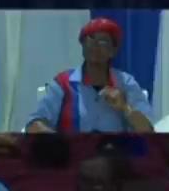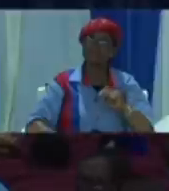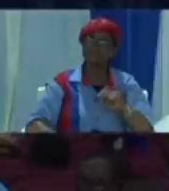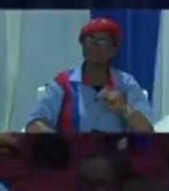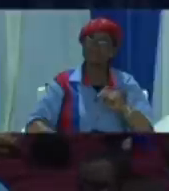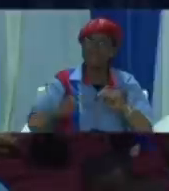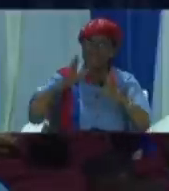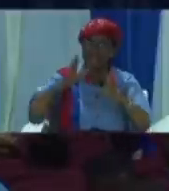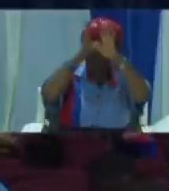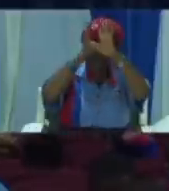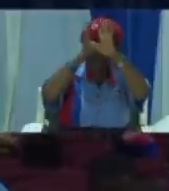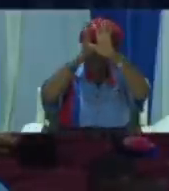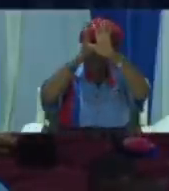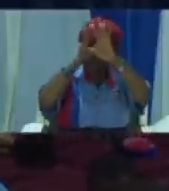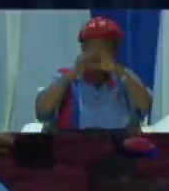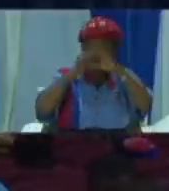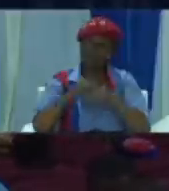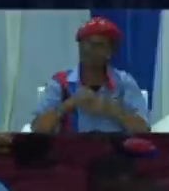Father, Baba,